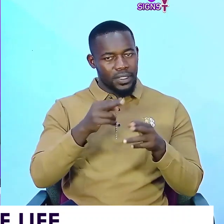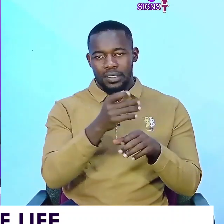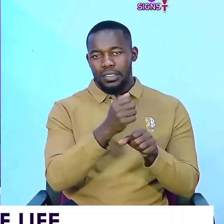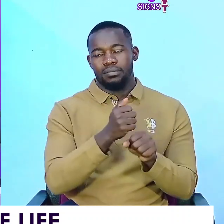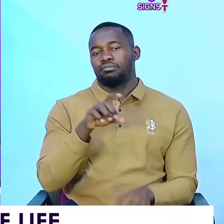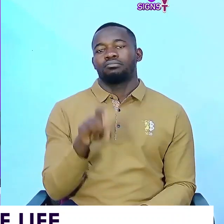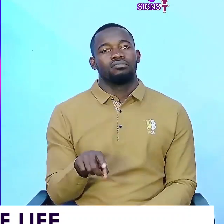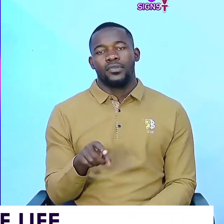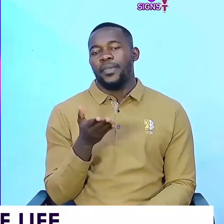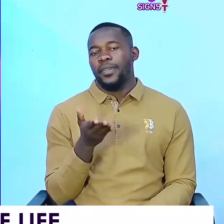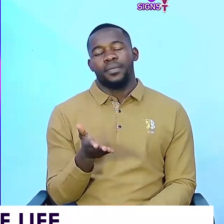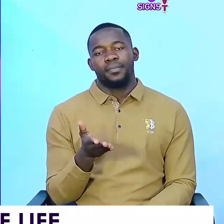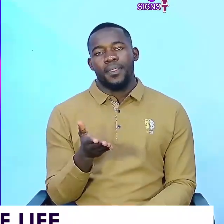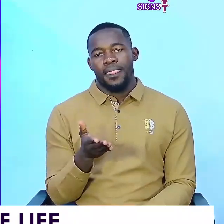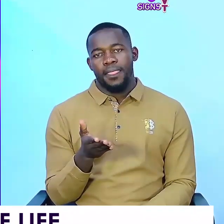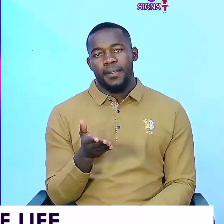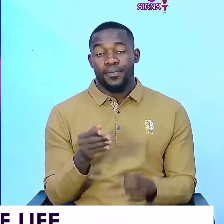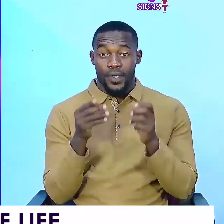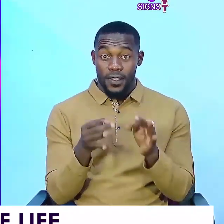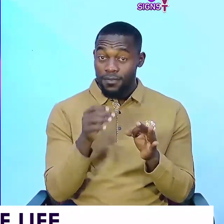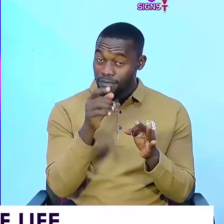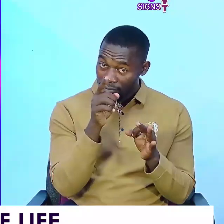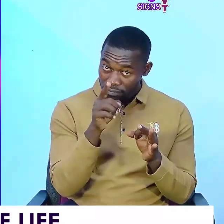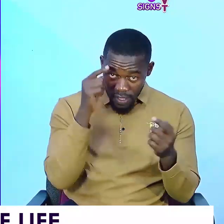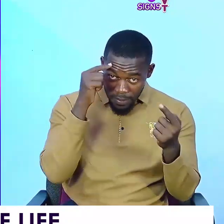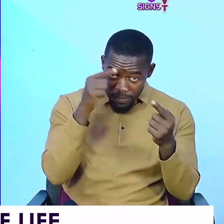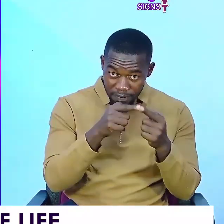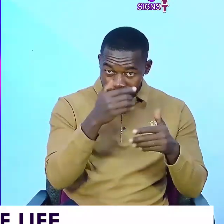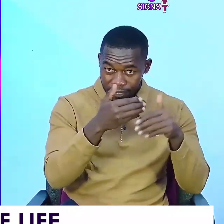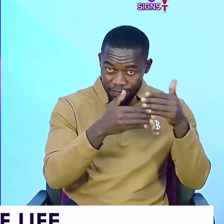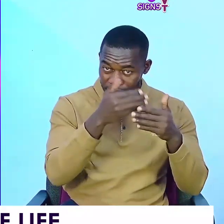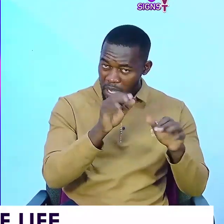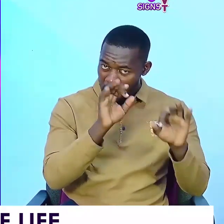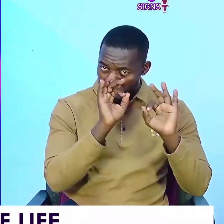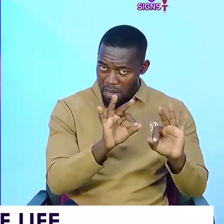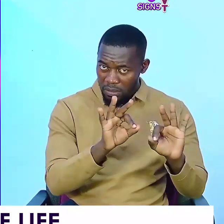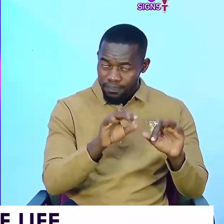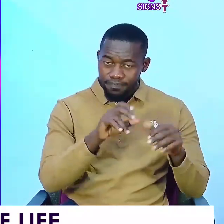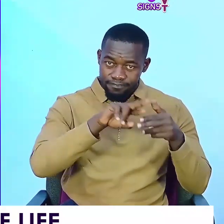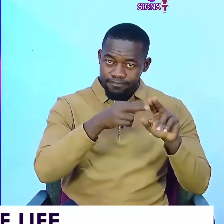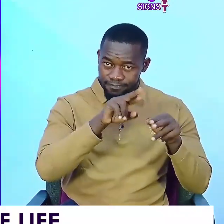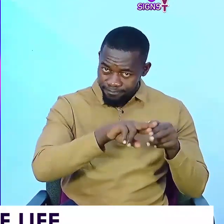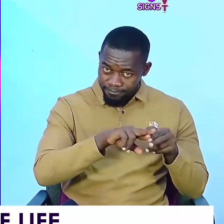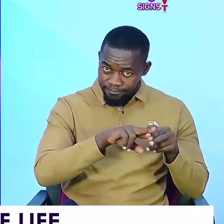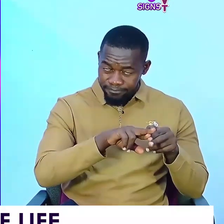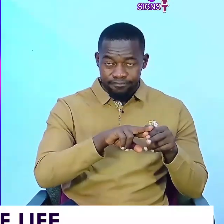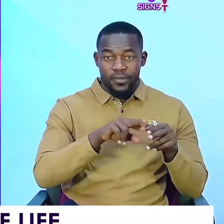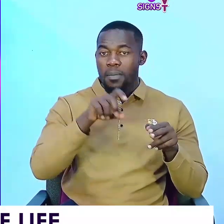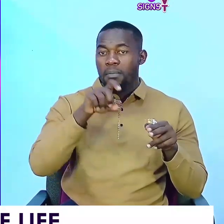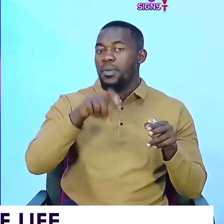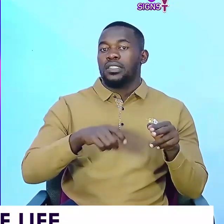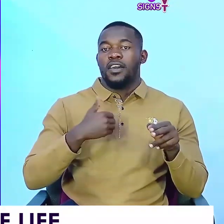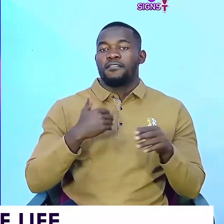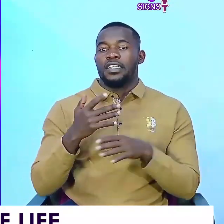Right. So trust, if you're looking to building an effective relationship, whatever it is, may it be